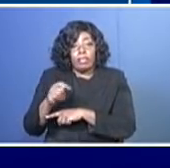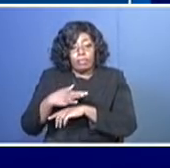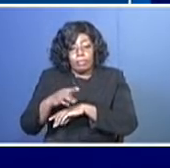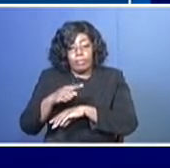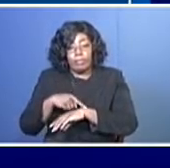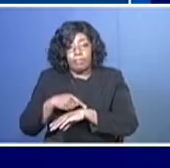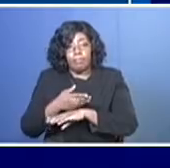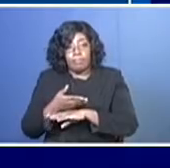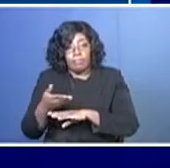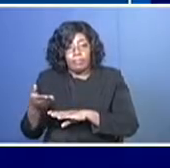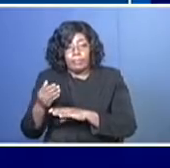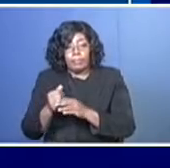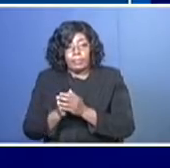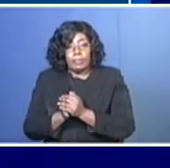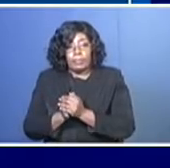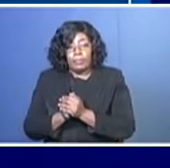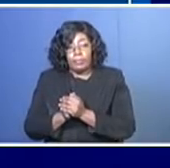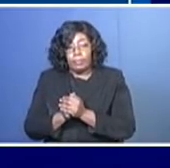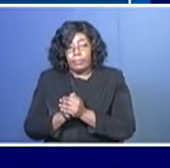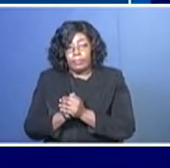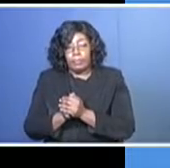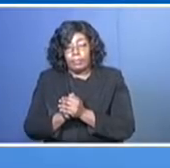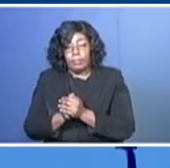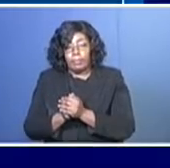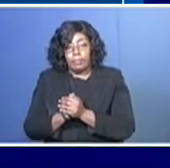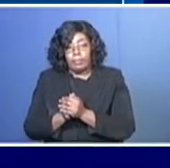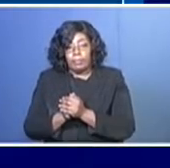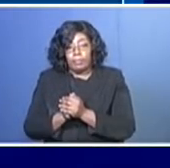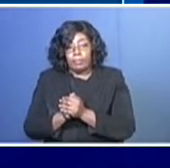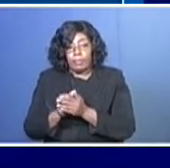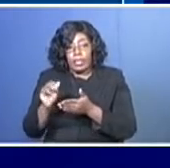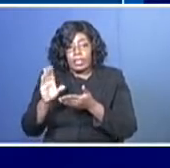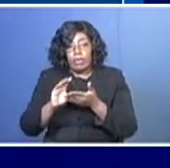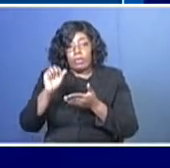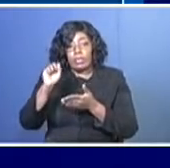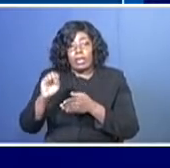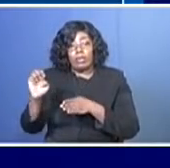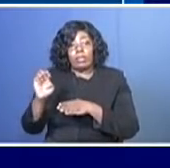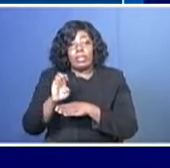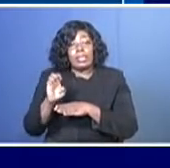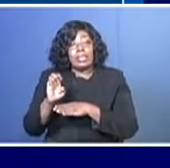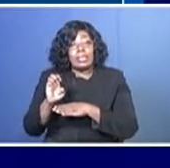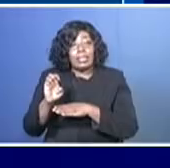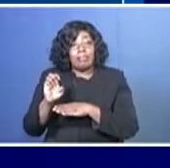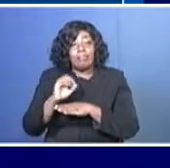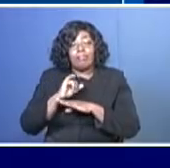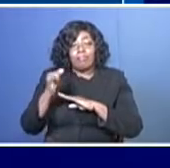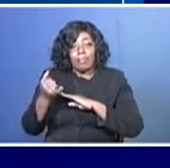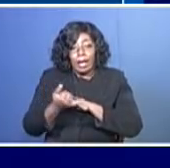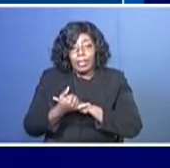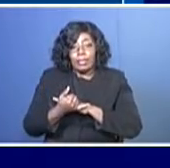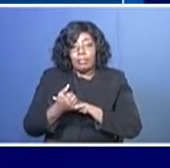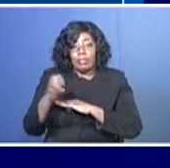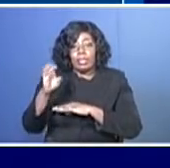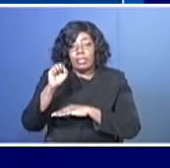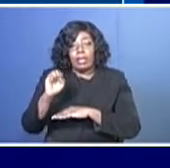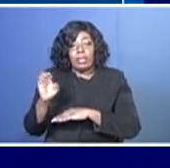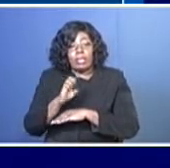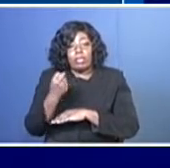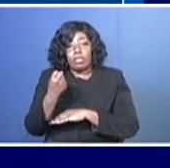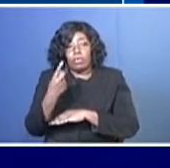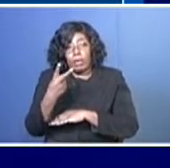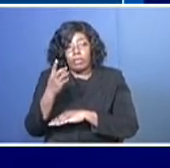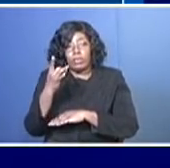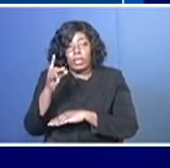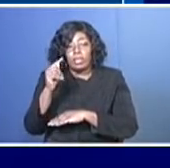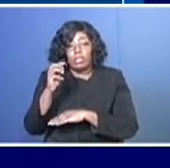at 10:50 in the morning. Low tide at 5:12 in the afternoon for the central and southeastern islands on Saturday. East to southeast winds 12 to 18